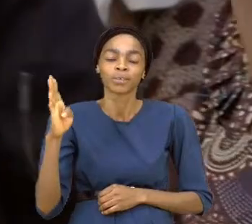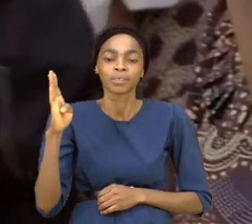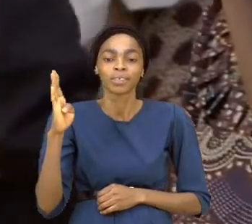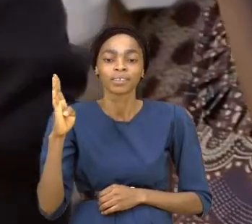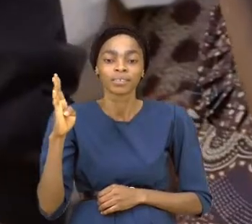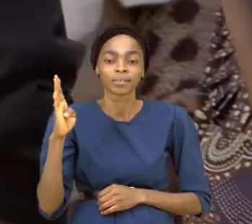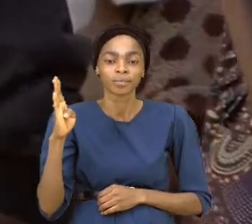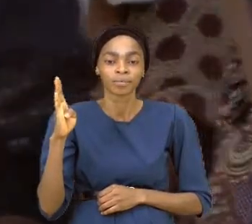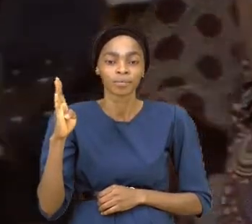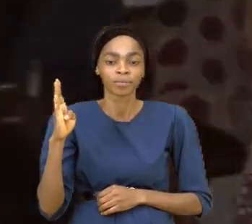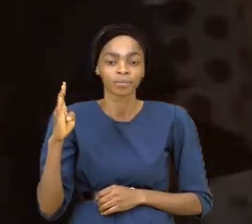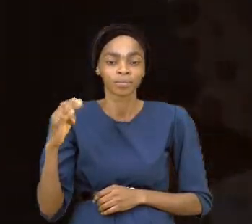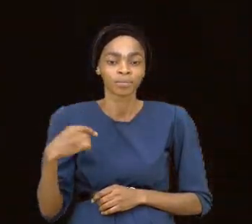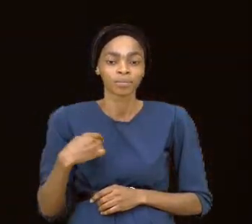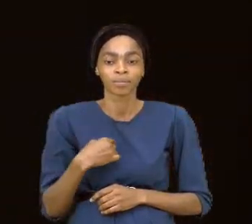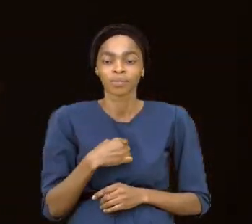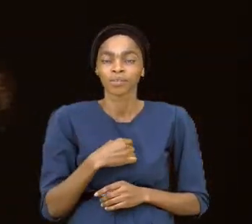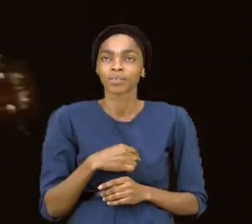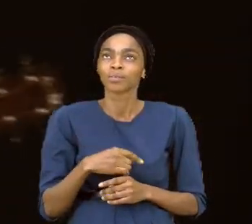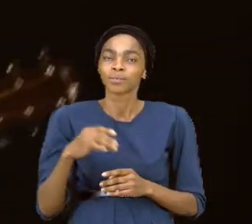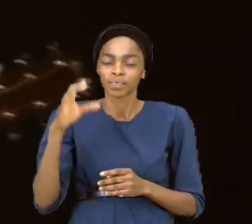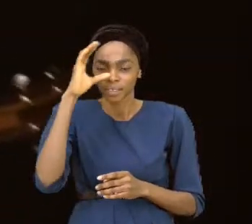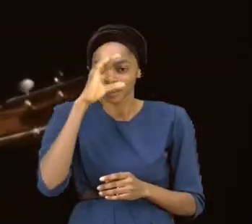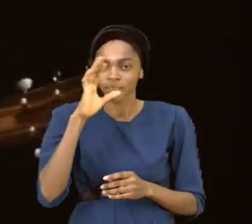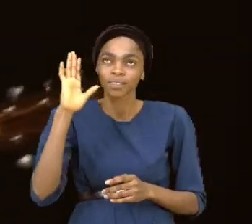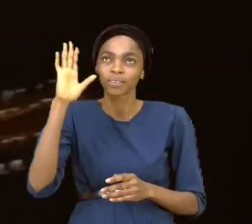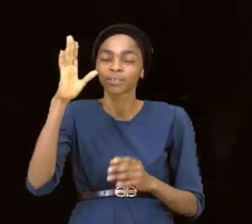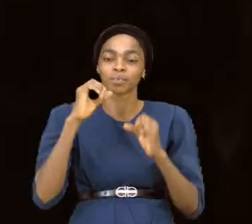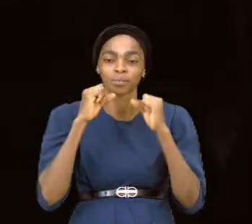God, and we receive your power.